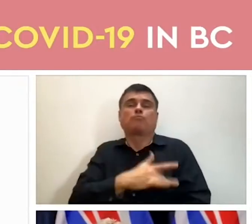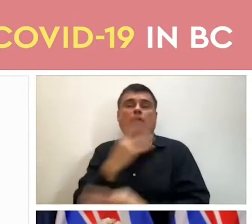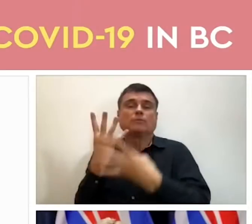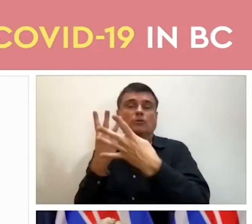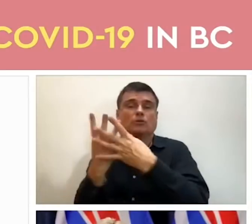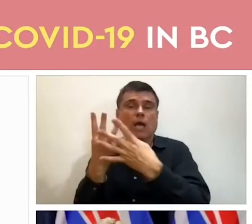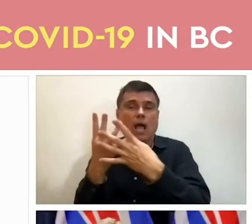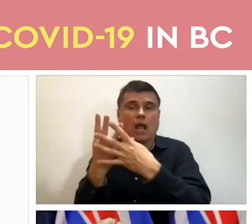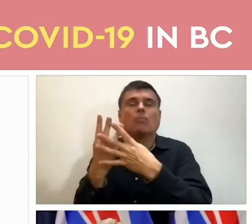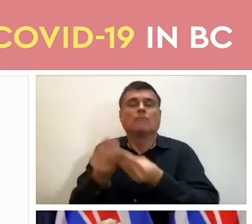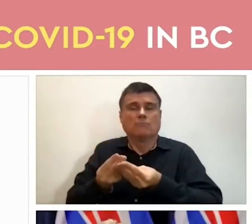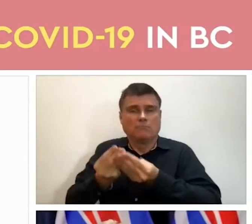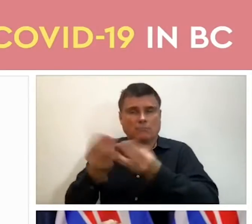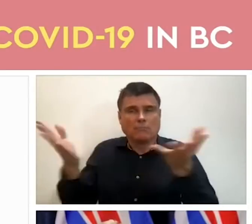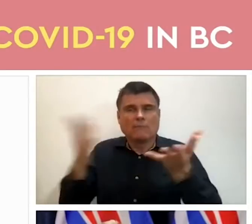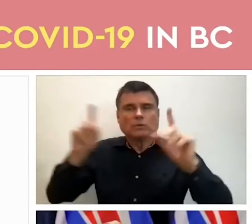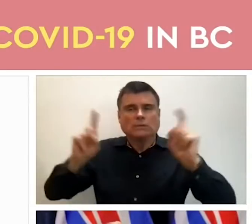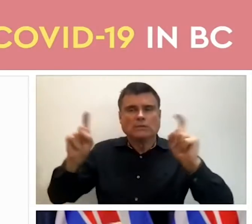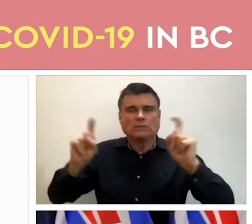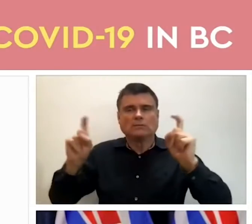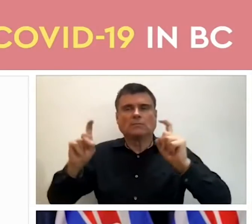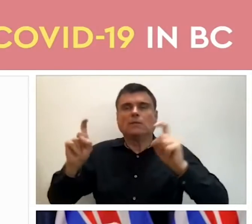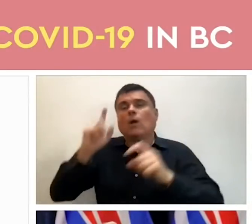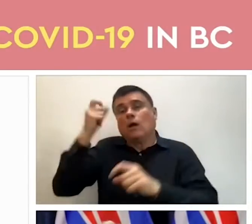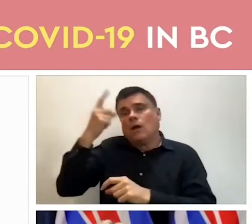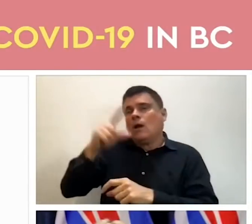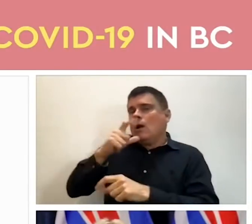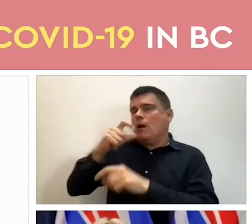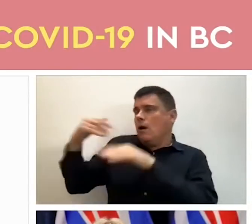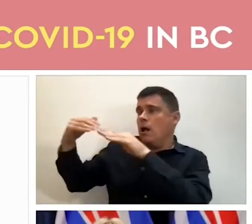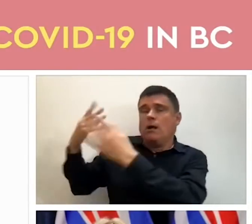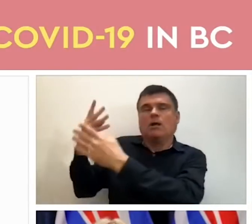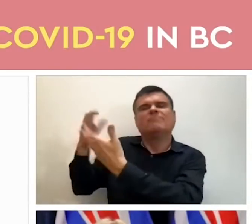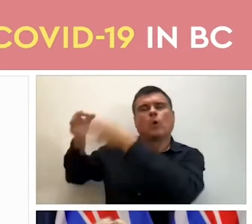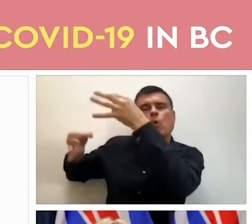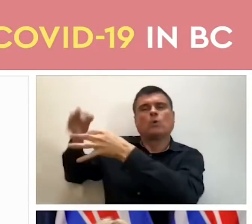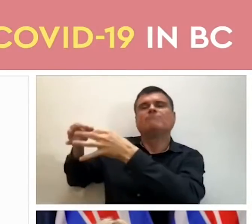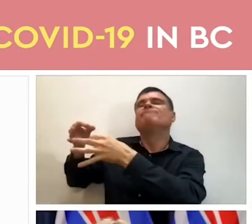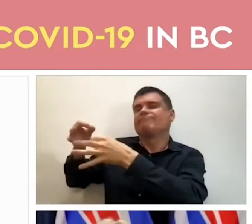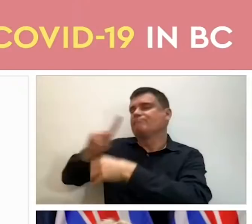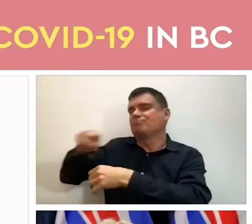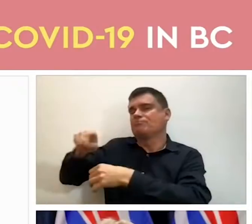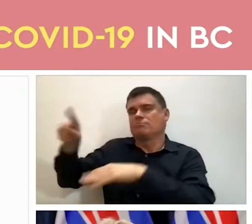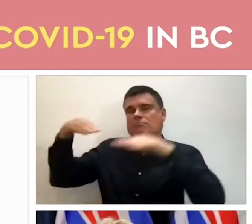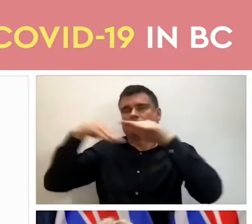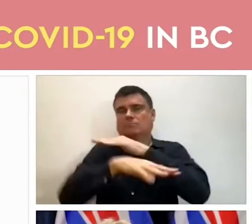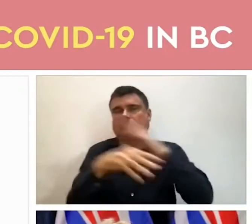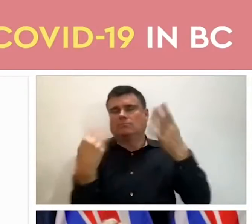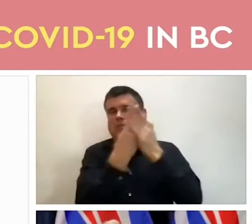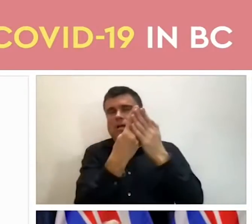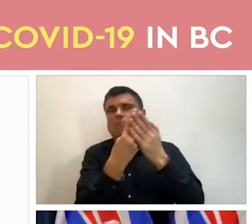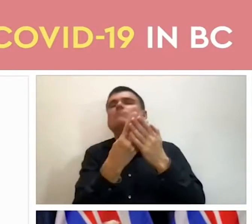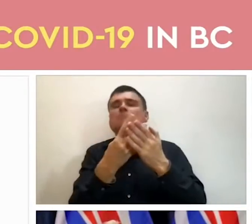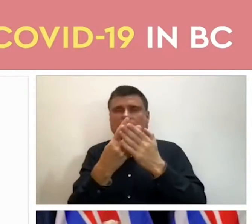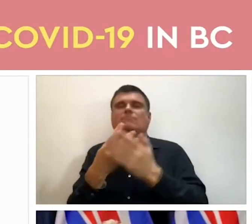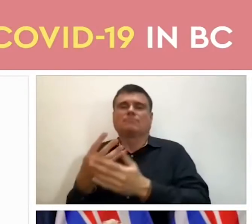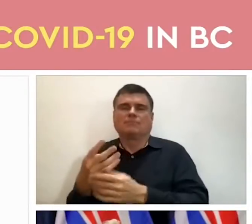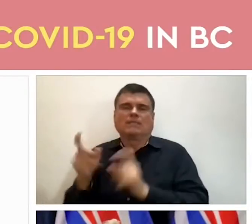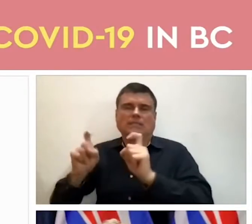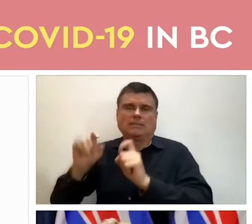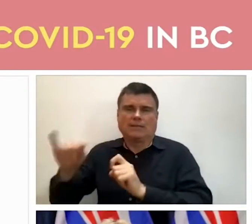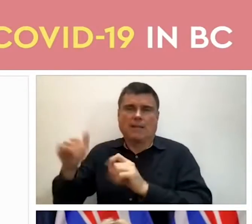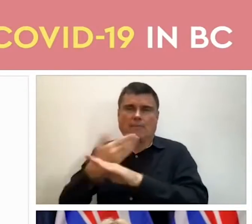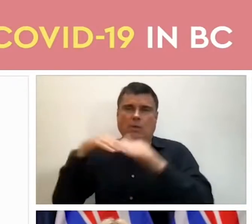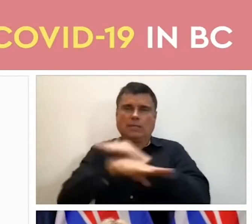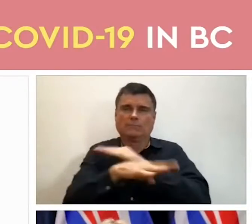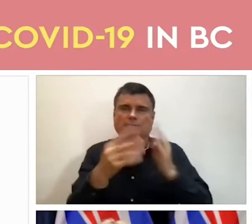that facility on a rapid basis. We've also been using these really a lot in